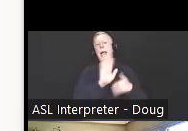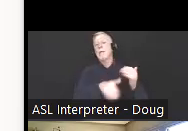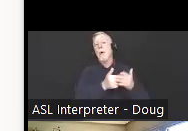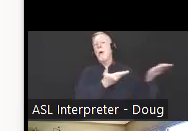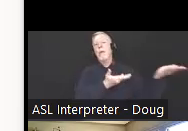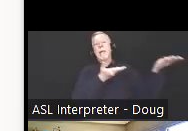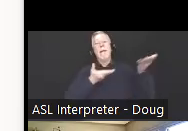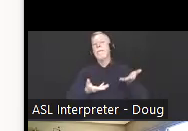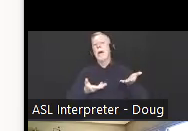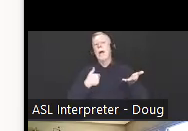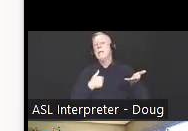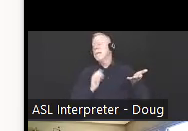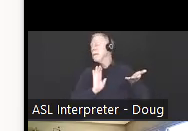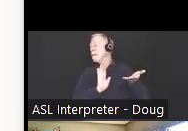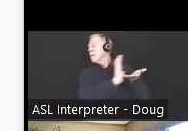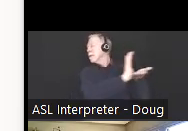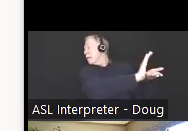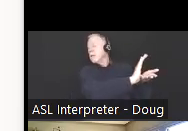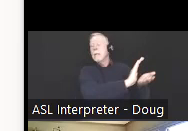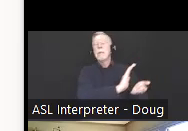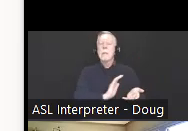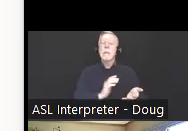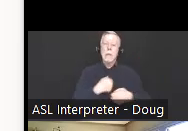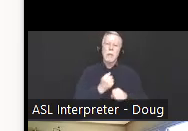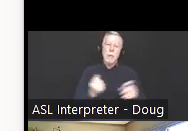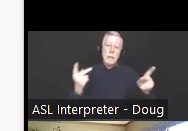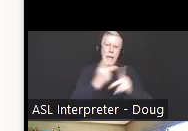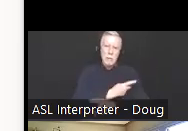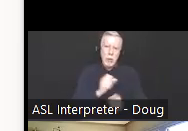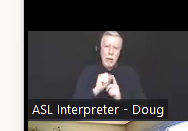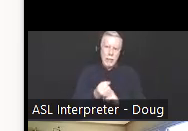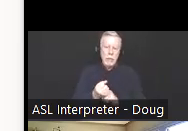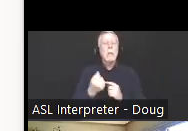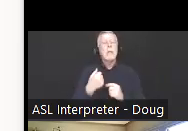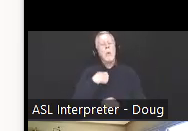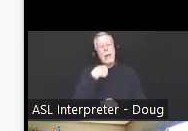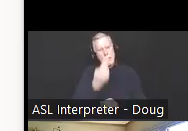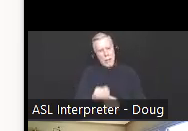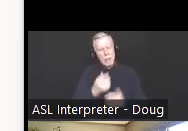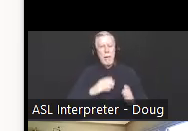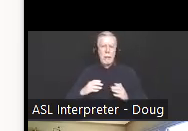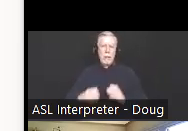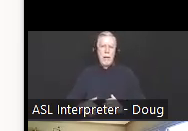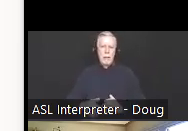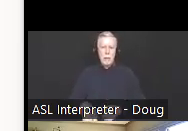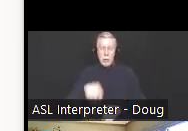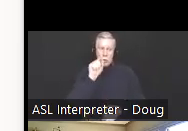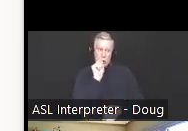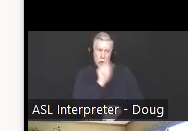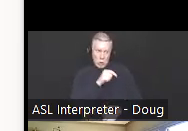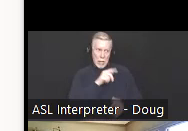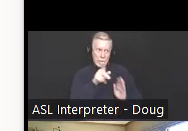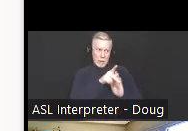going to exacerbate. What I tell my clients and people I work with, you have a policy level decision with whoever